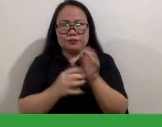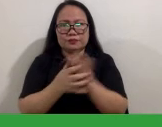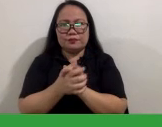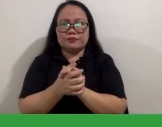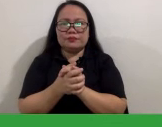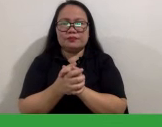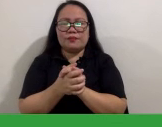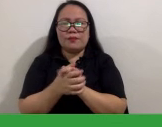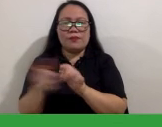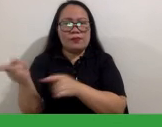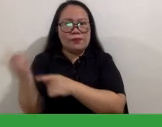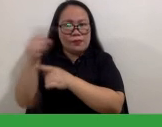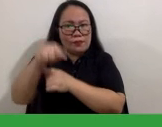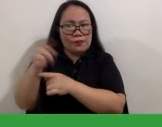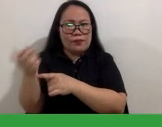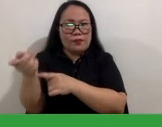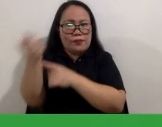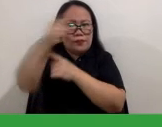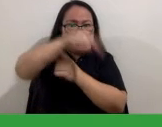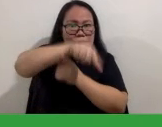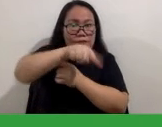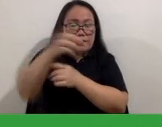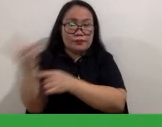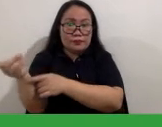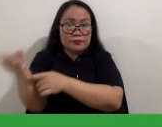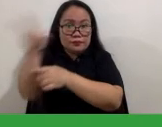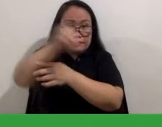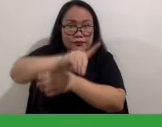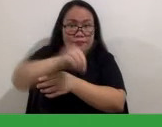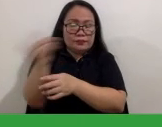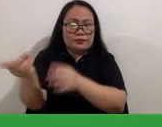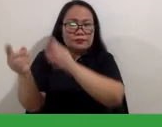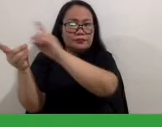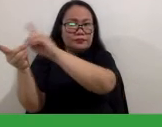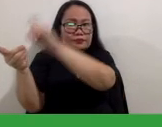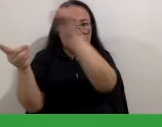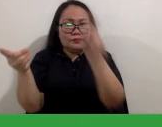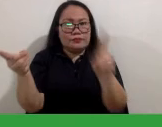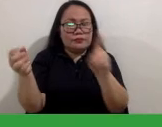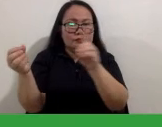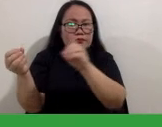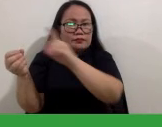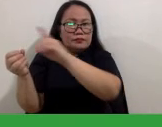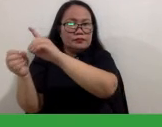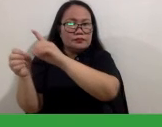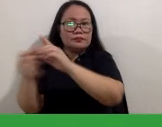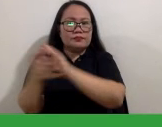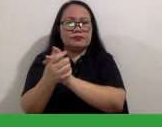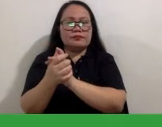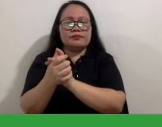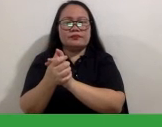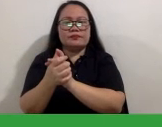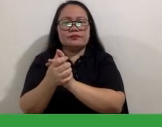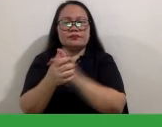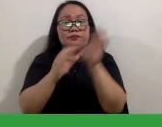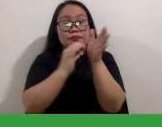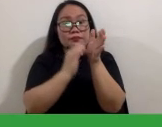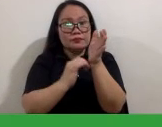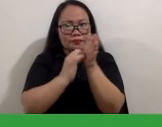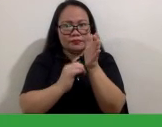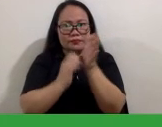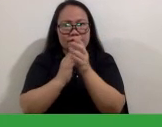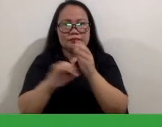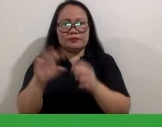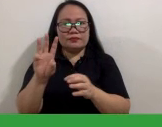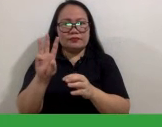times 4, and then 4 times 2. Now, take note of your operation. This is already subtraction. So,